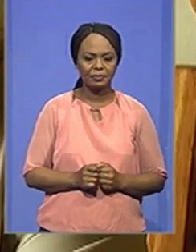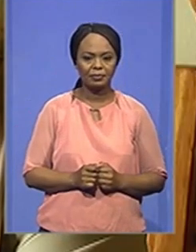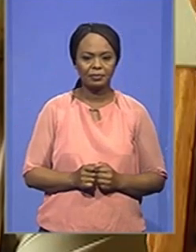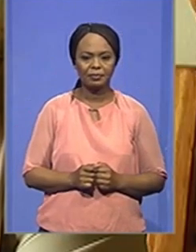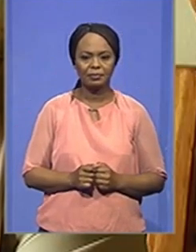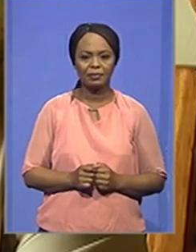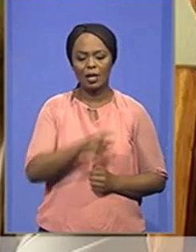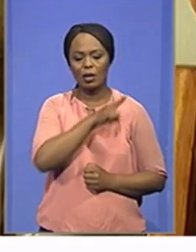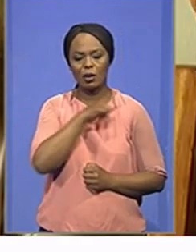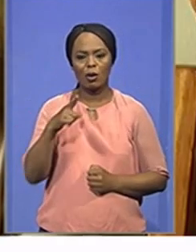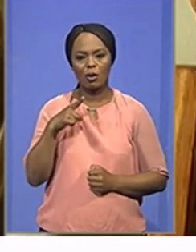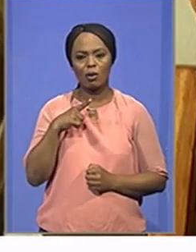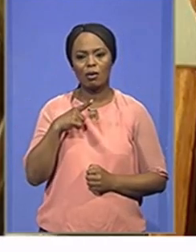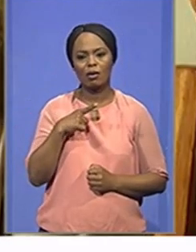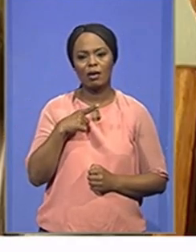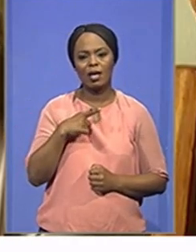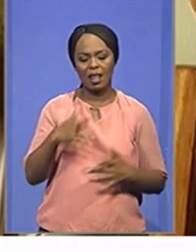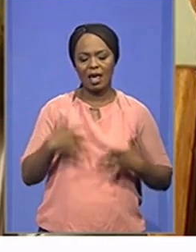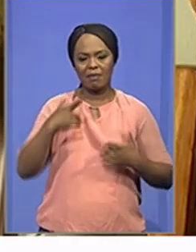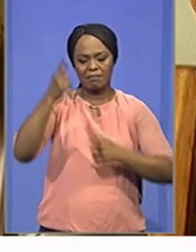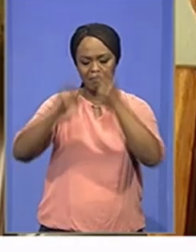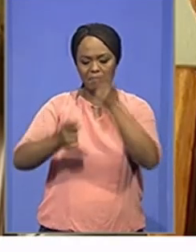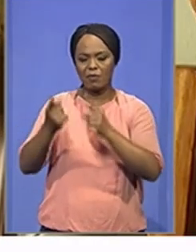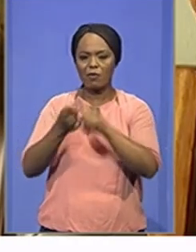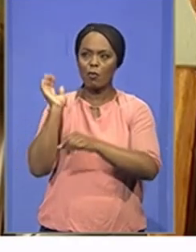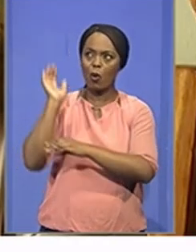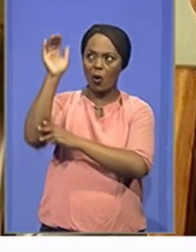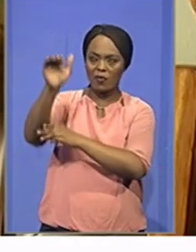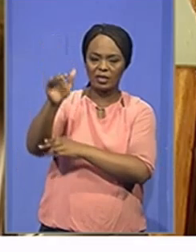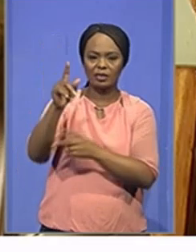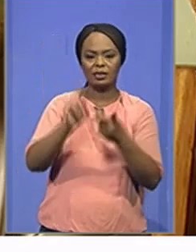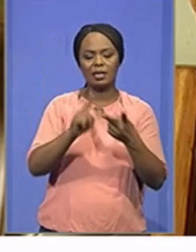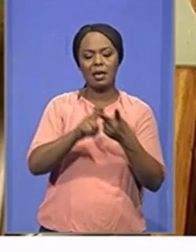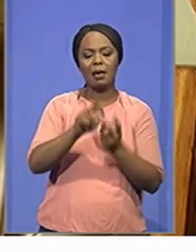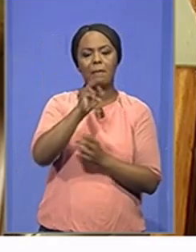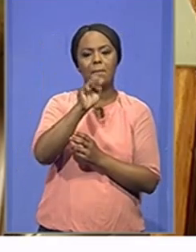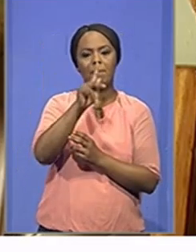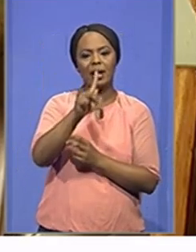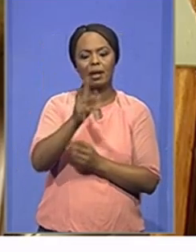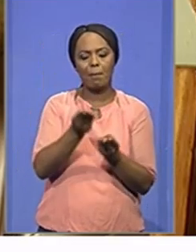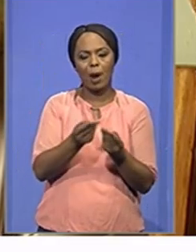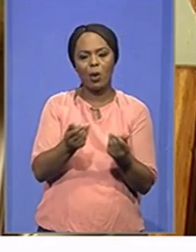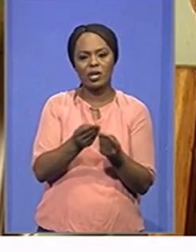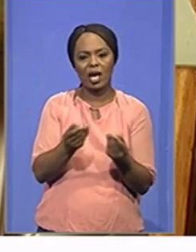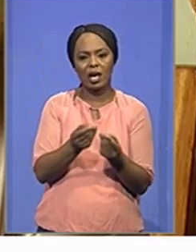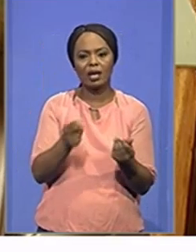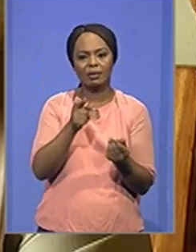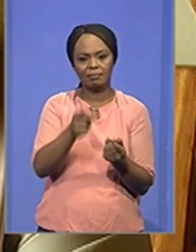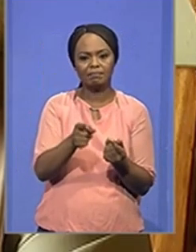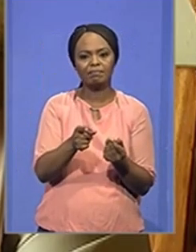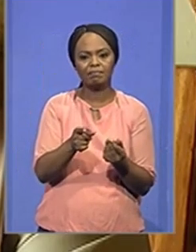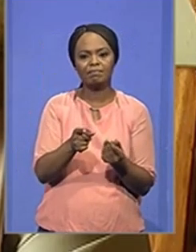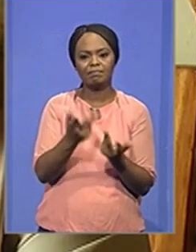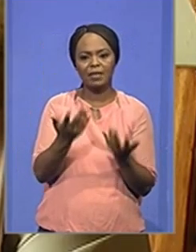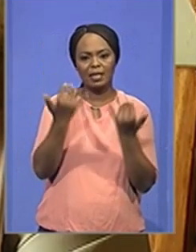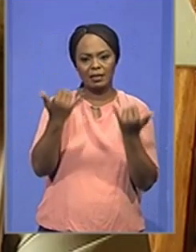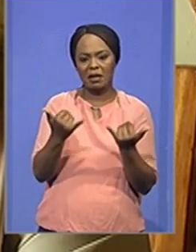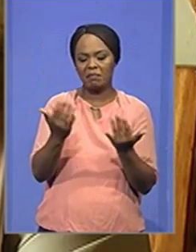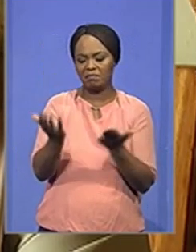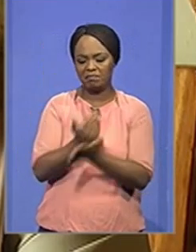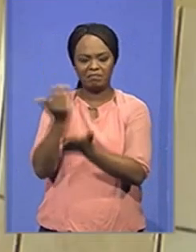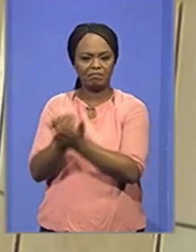long life milk from overseas and skimmed milk and milk powder. So they are taking all the farmers